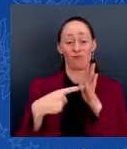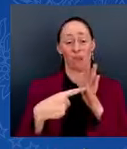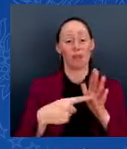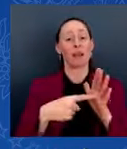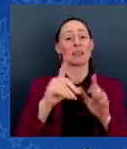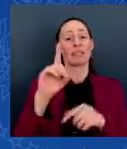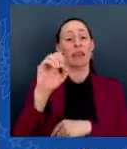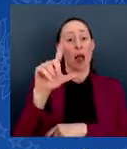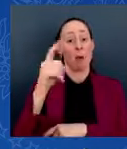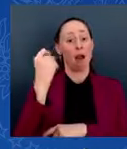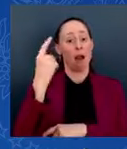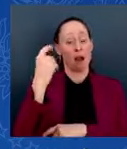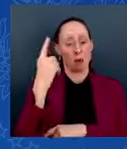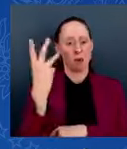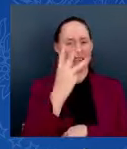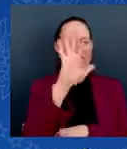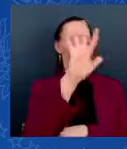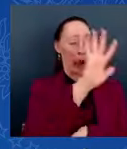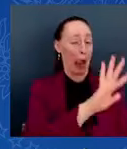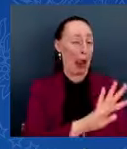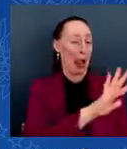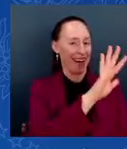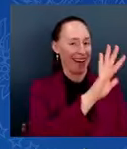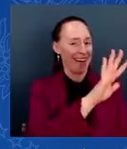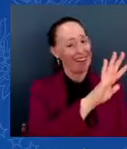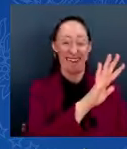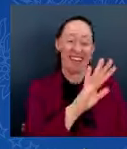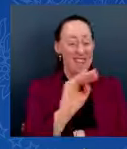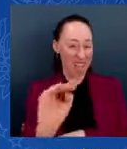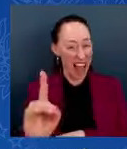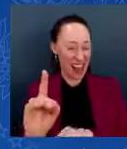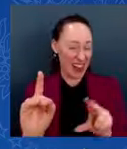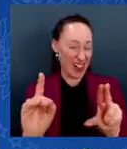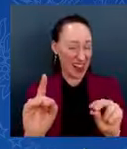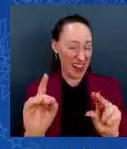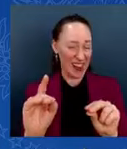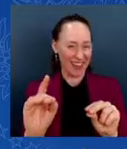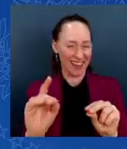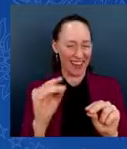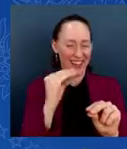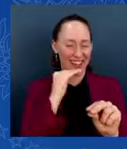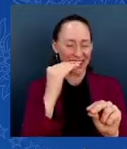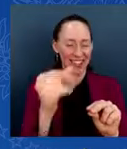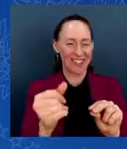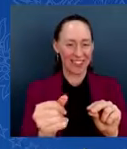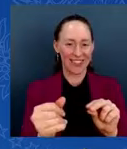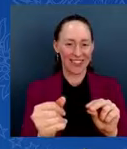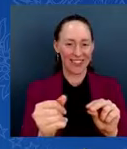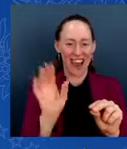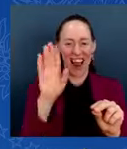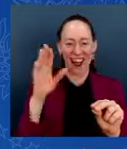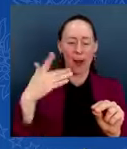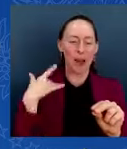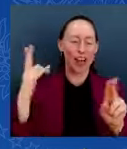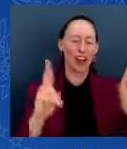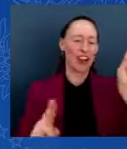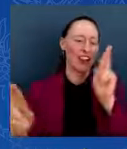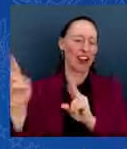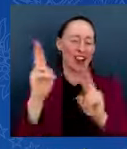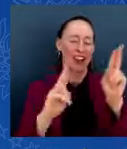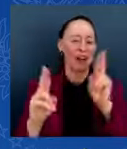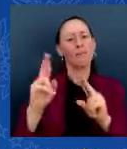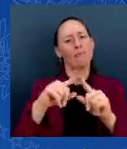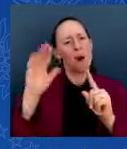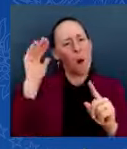Y'all think we're kidding. We have that fight all the time. I wish him a speedy recovery. I understand he's doing well.